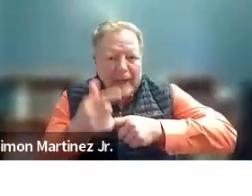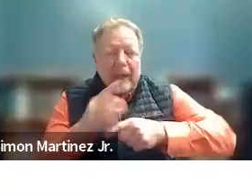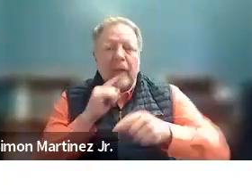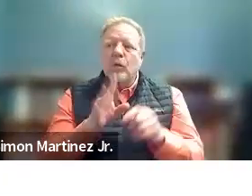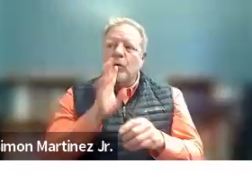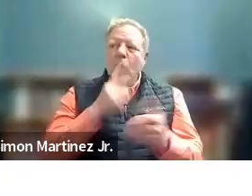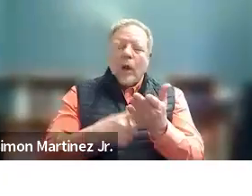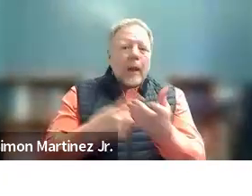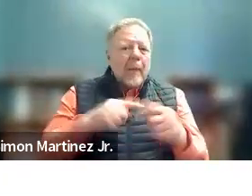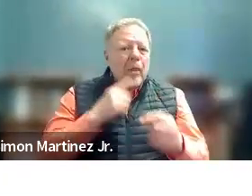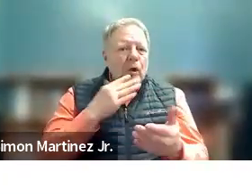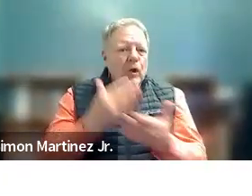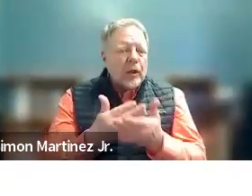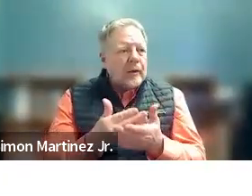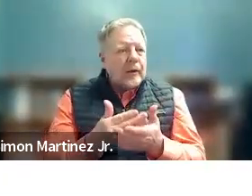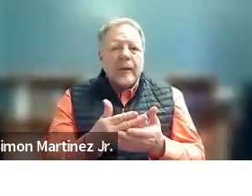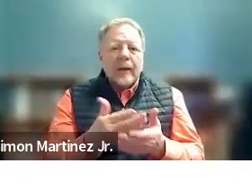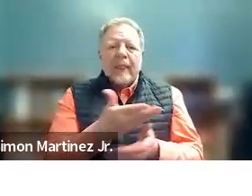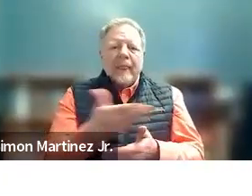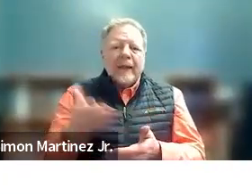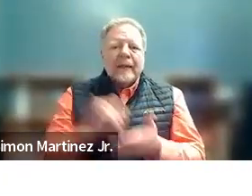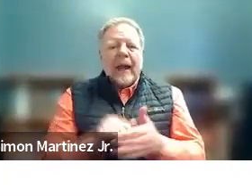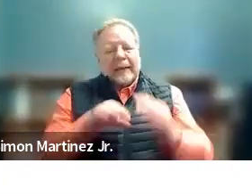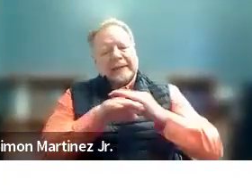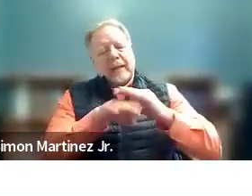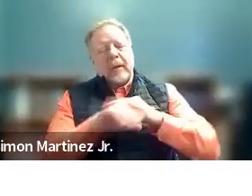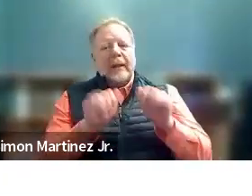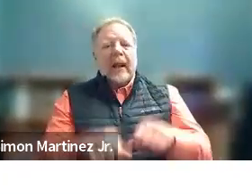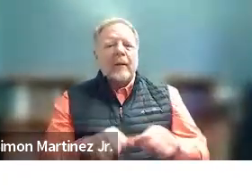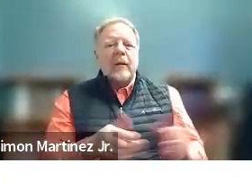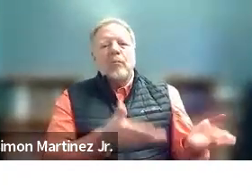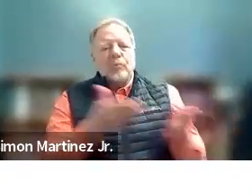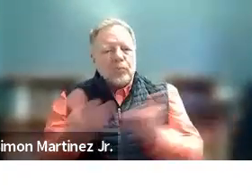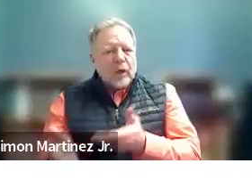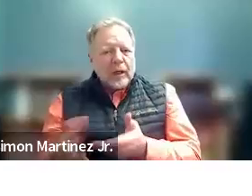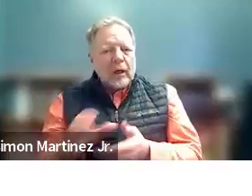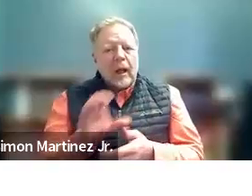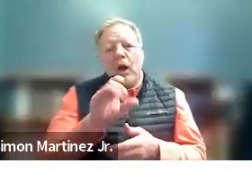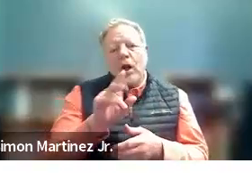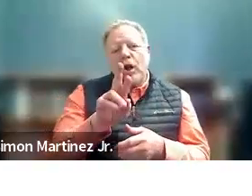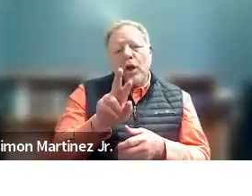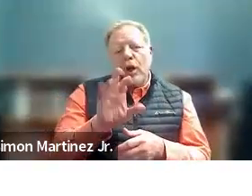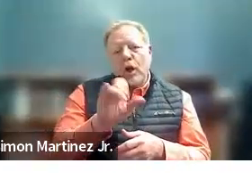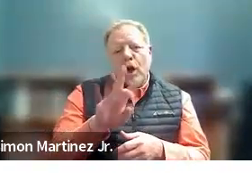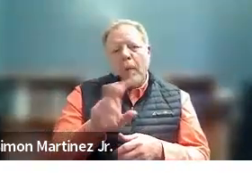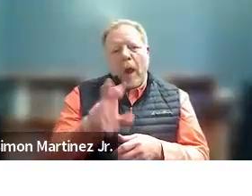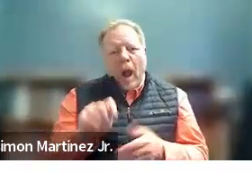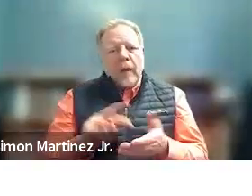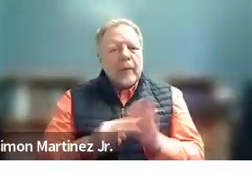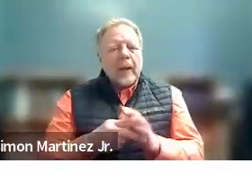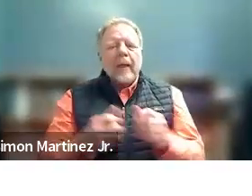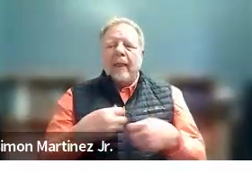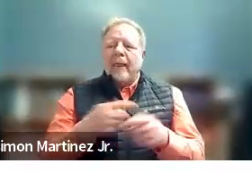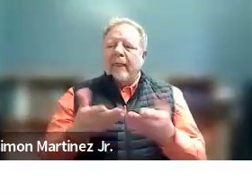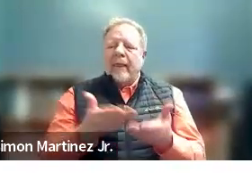about the good things that accessibility can bring and the curb cut, right, like effect can really make things more